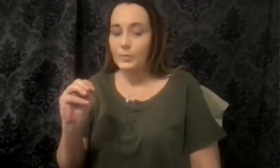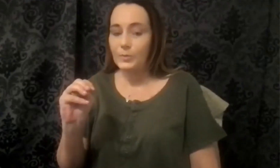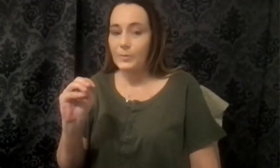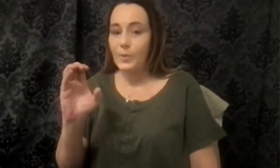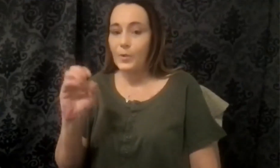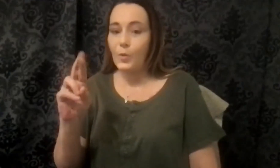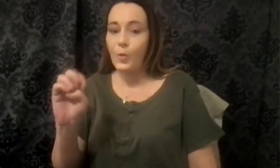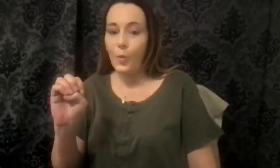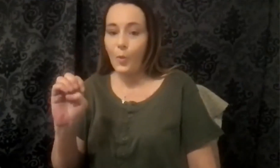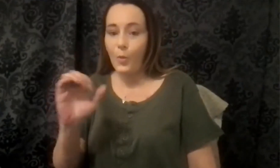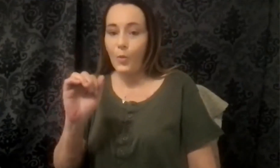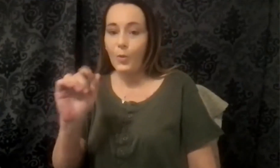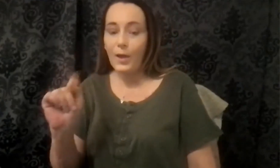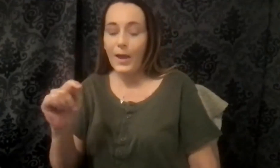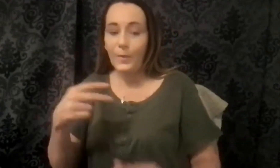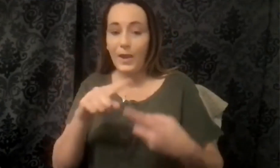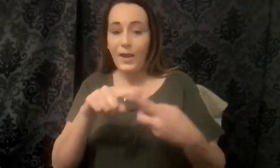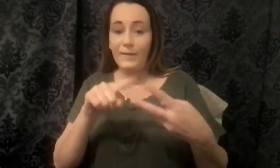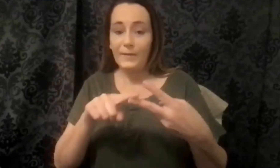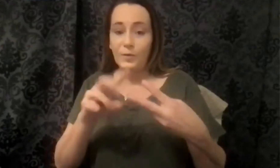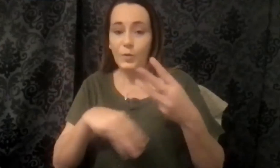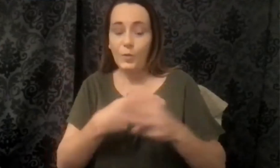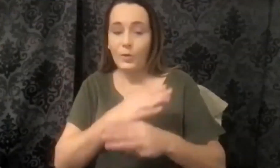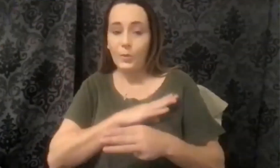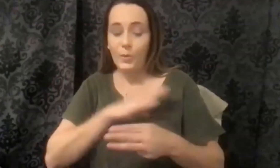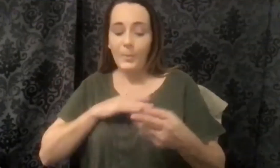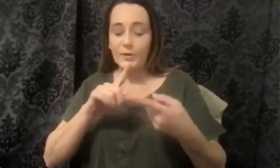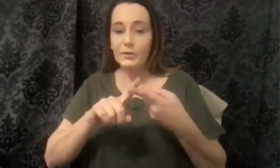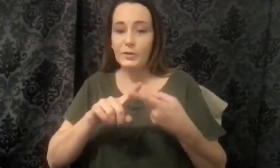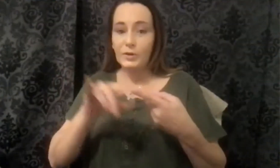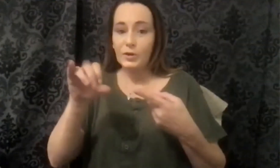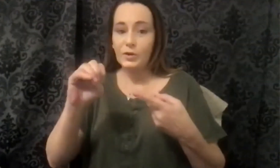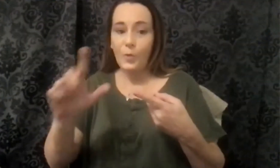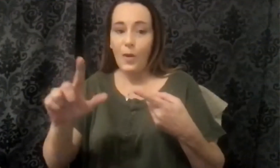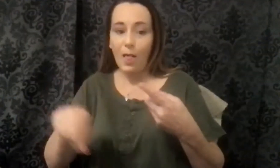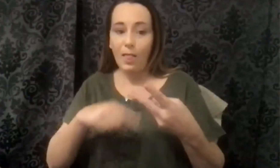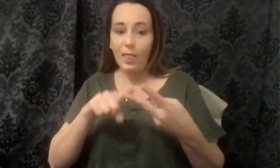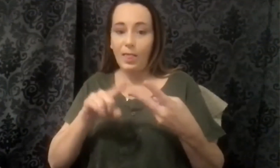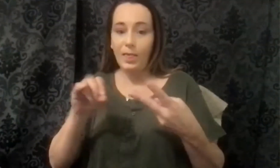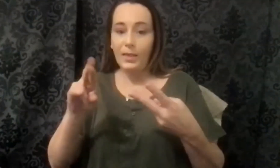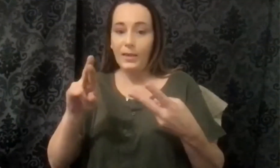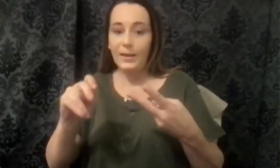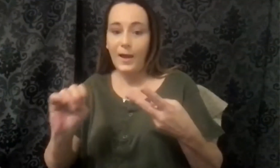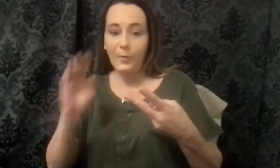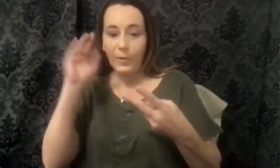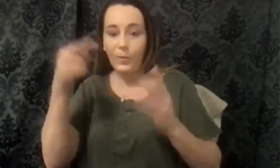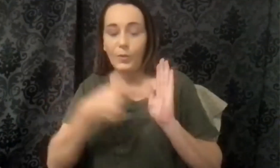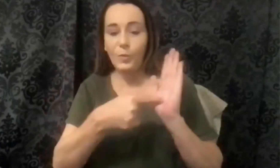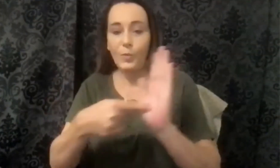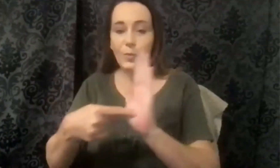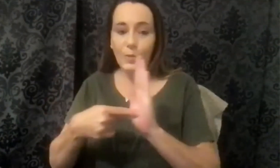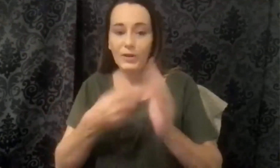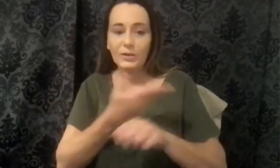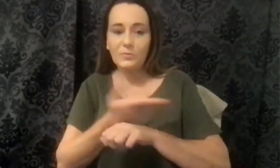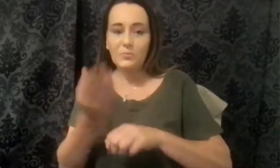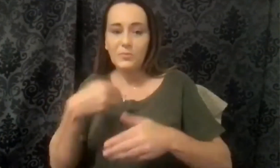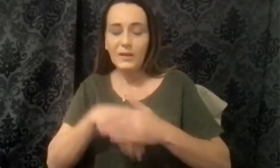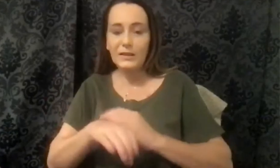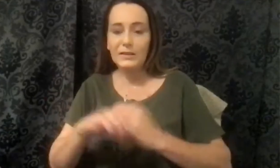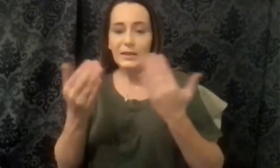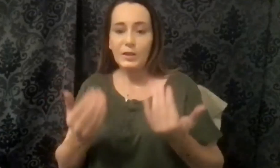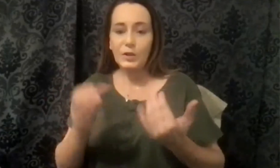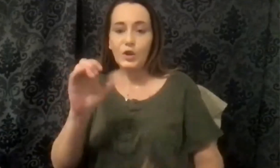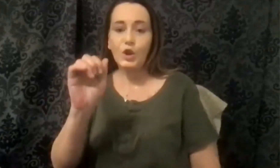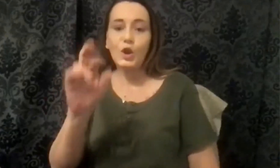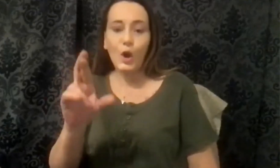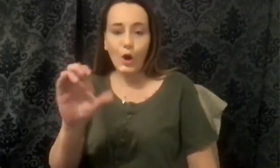members present. We have Irene and Yoel. And they're going to do a presentation of the material that's in the car and CAT. The way